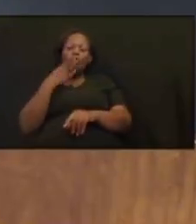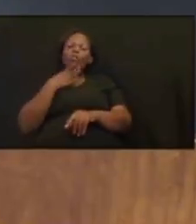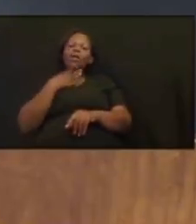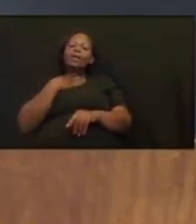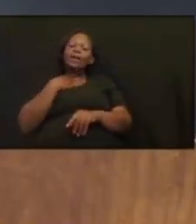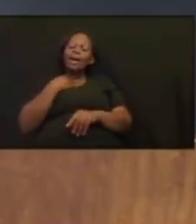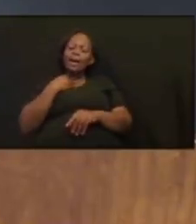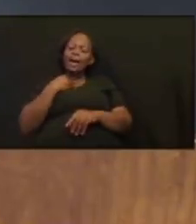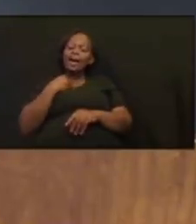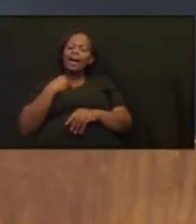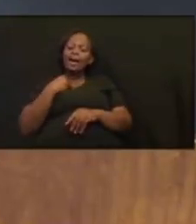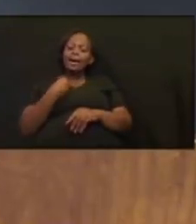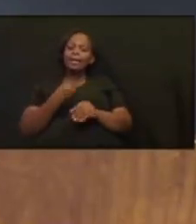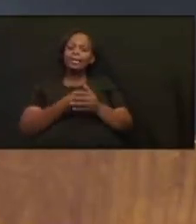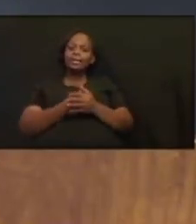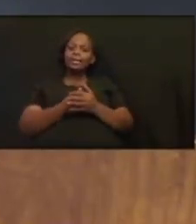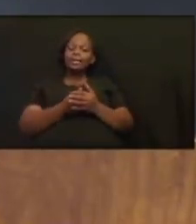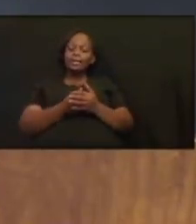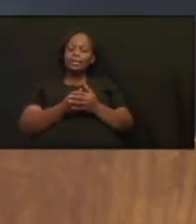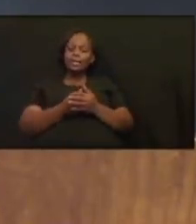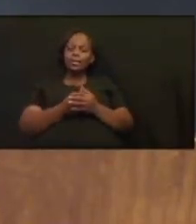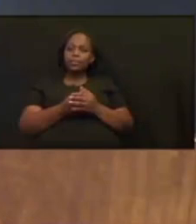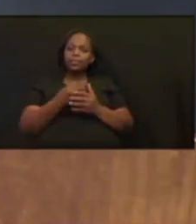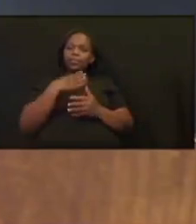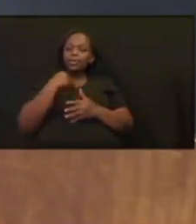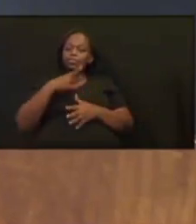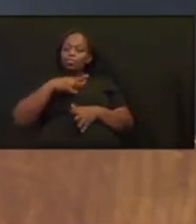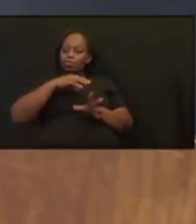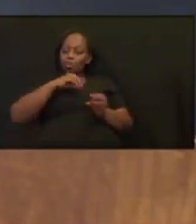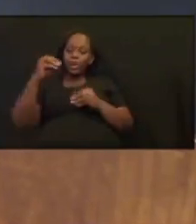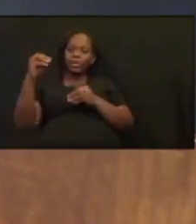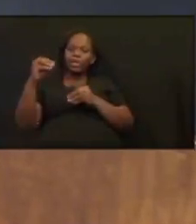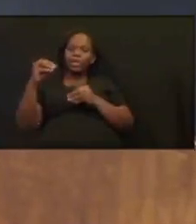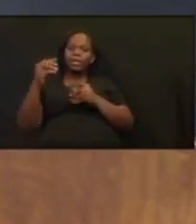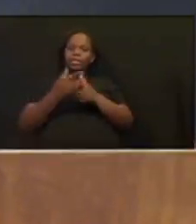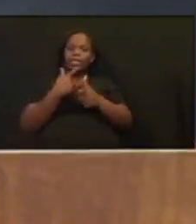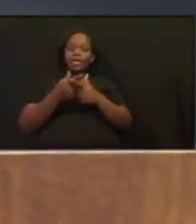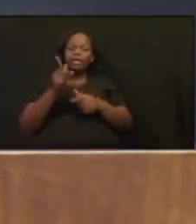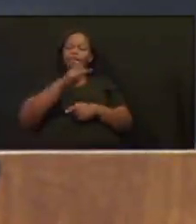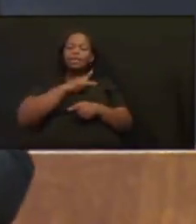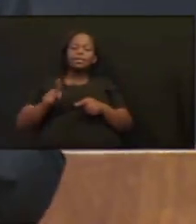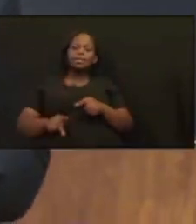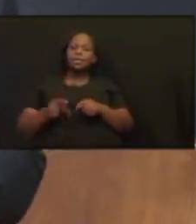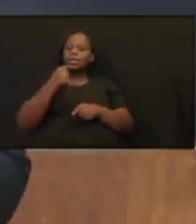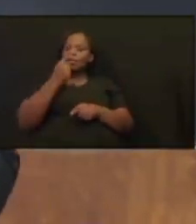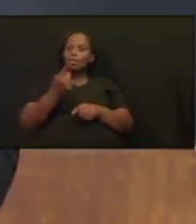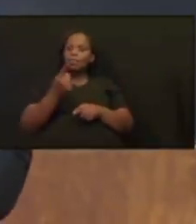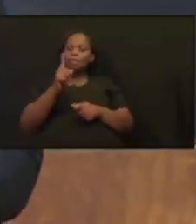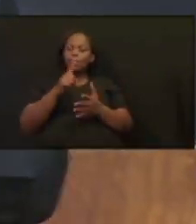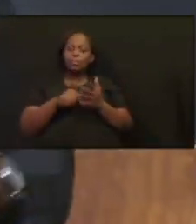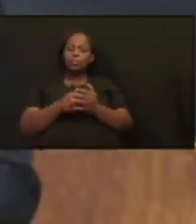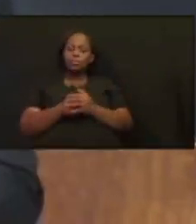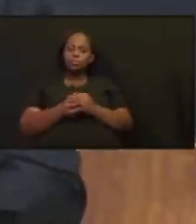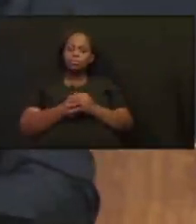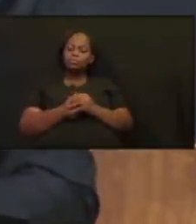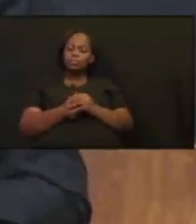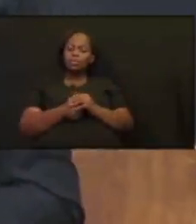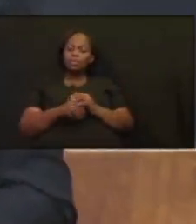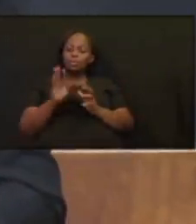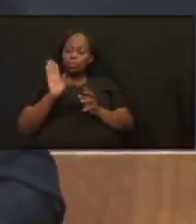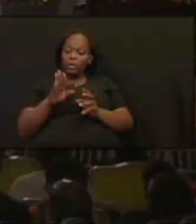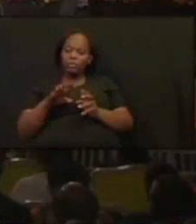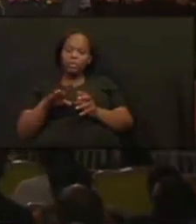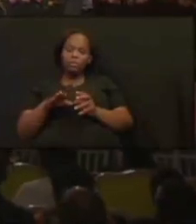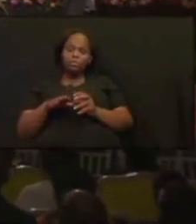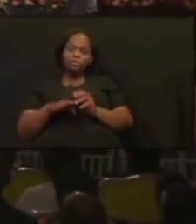allow you go, but your women and your children, keep them back. Moses said, no way. The women and the children represent the